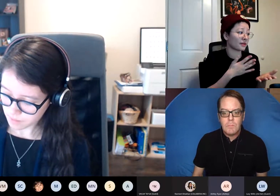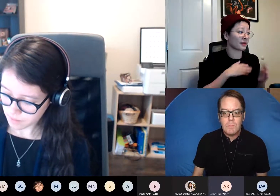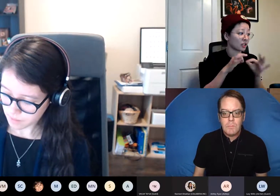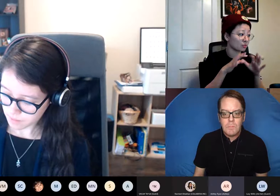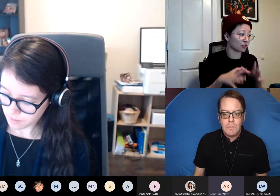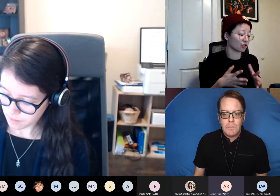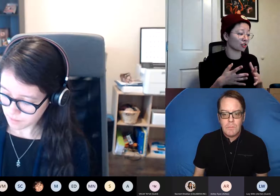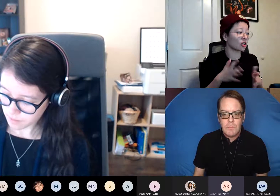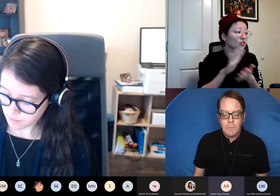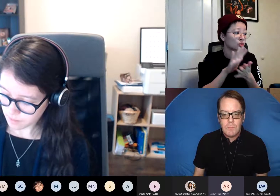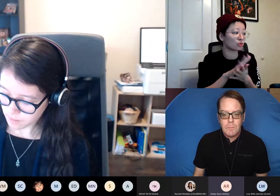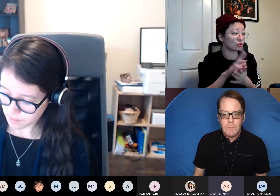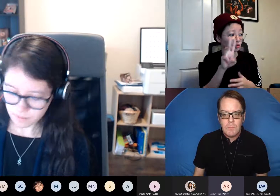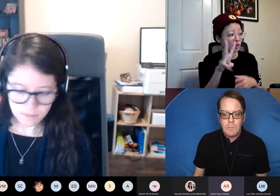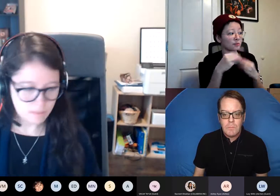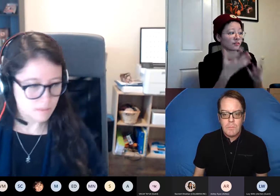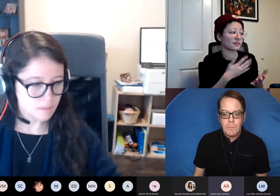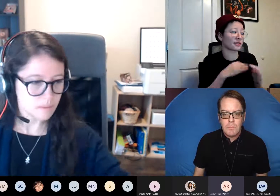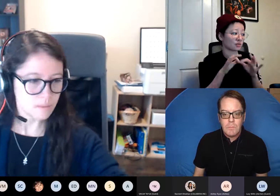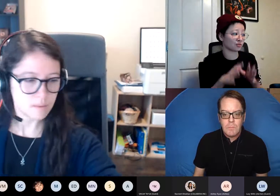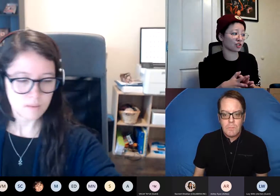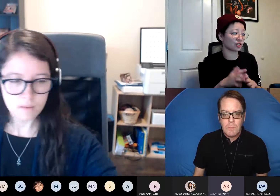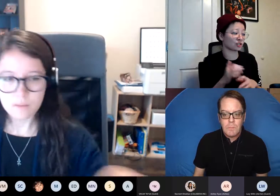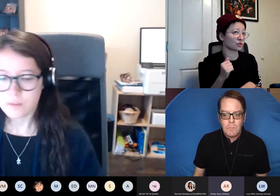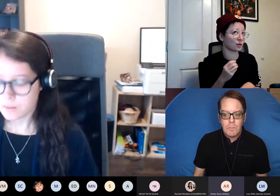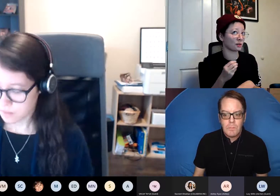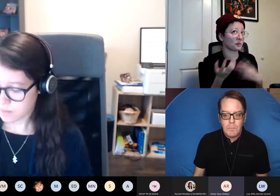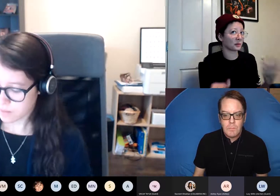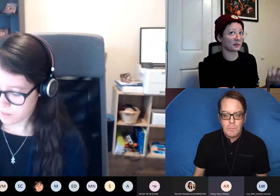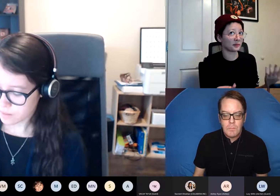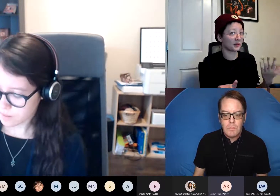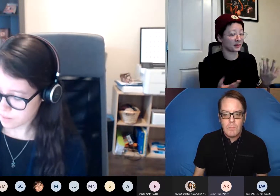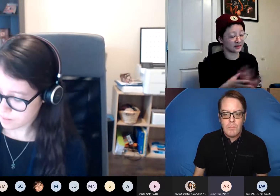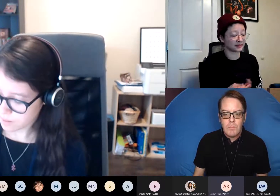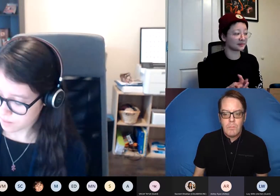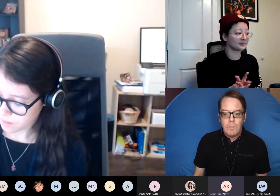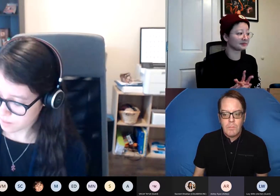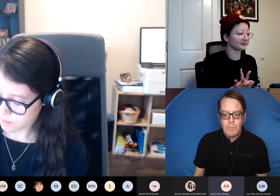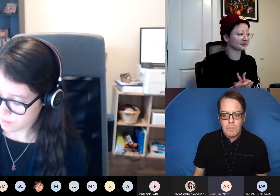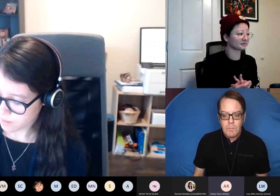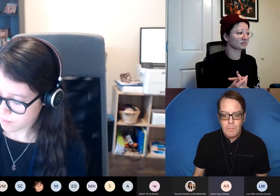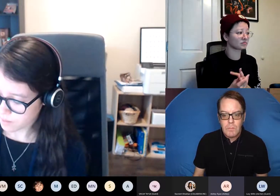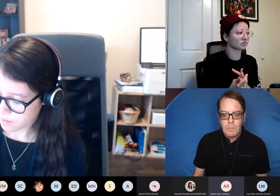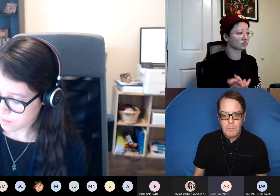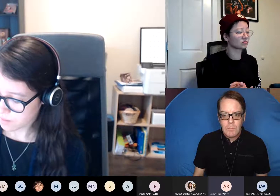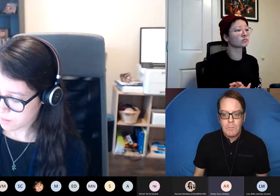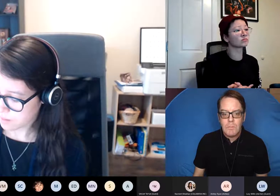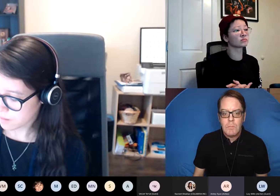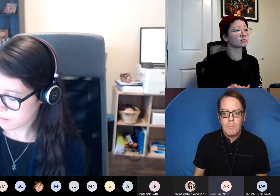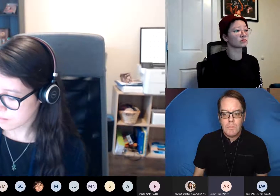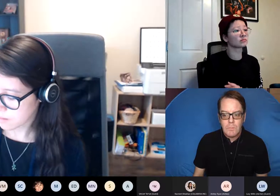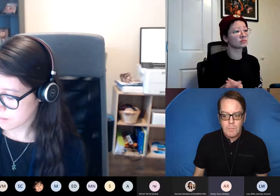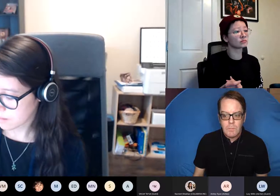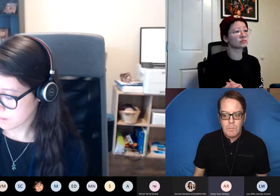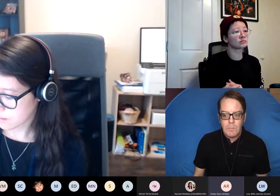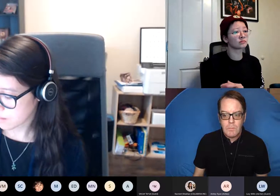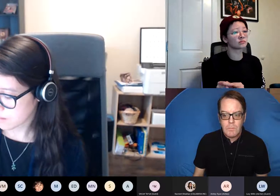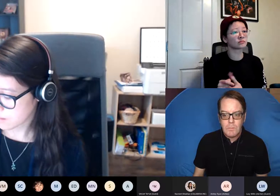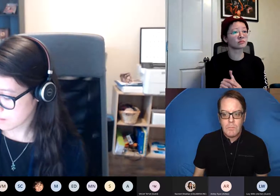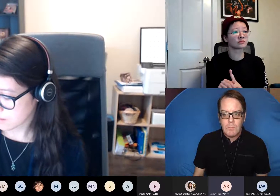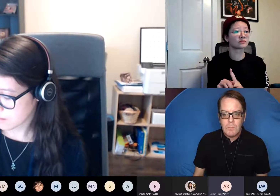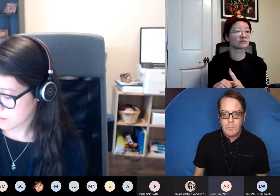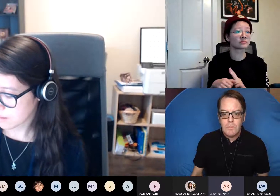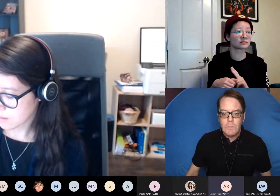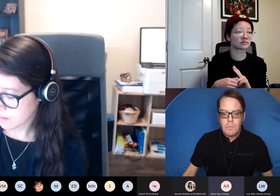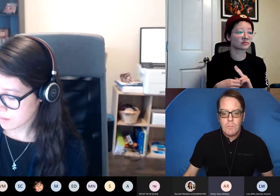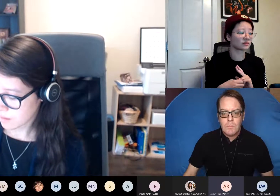to provide interpreters. Microsoft provides my interpreters here, and at the University of Washington, they also had resources in